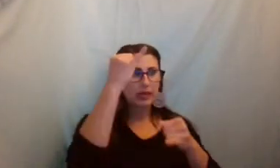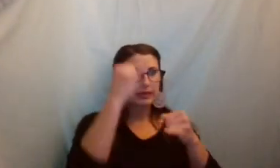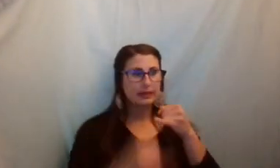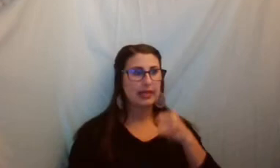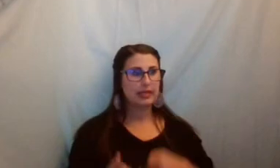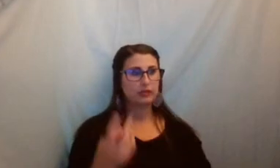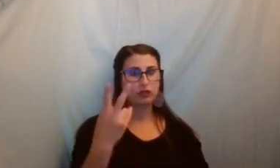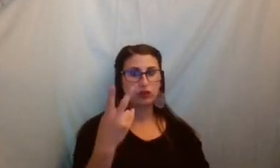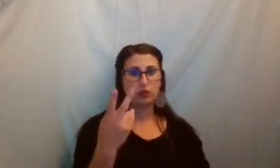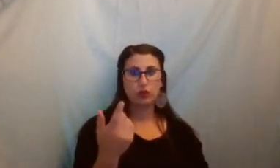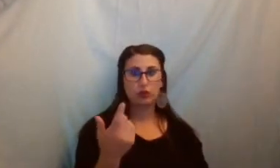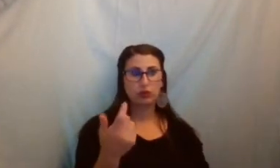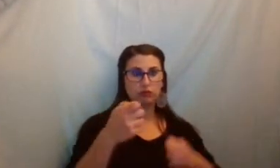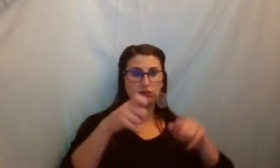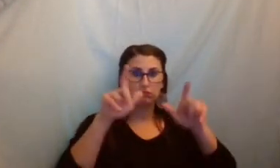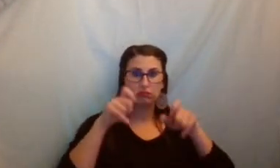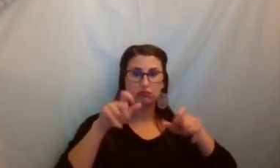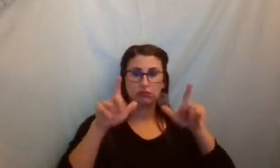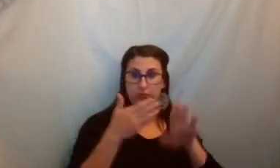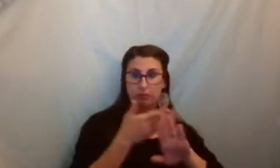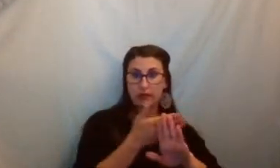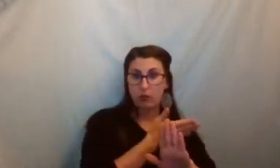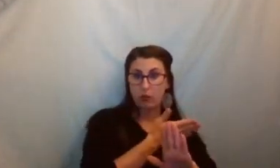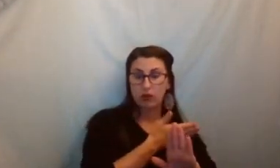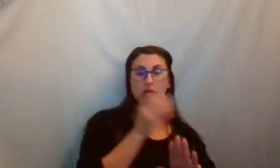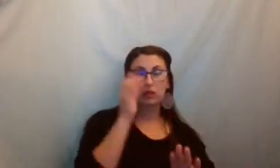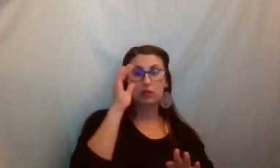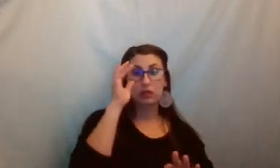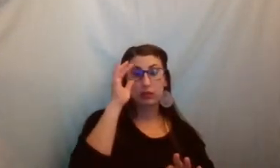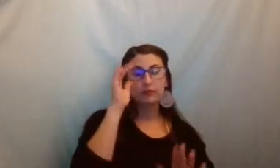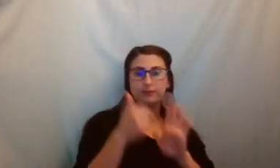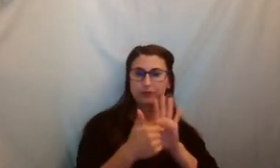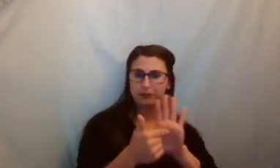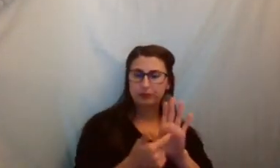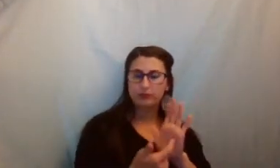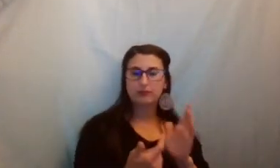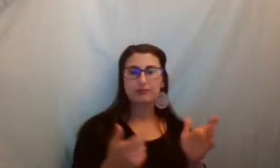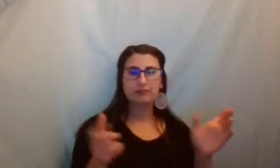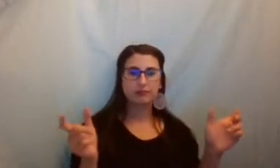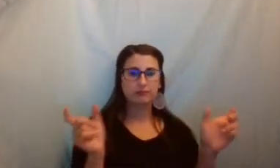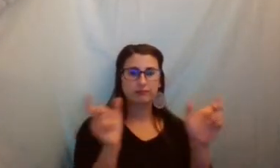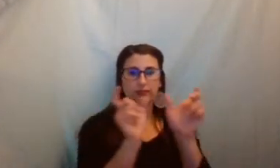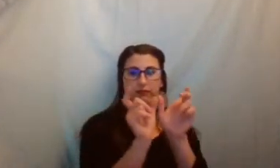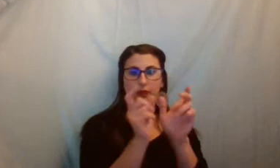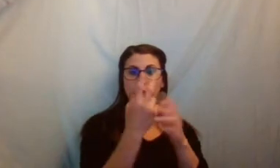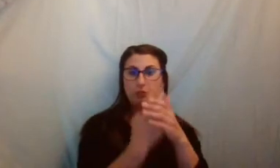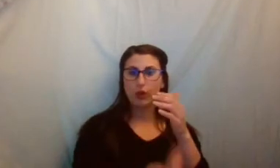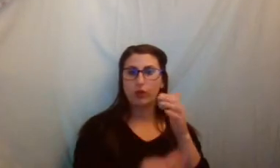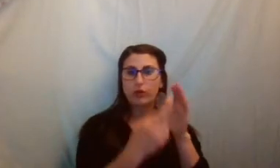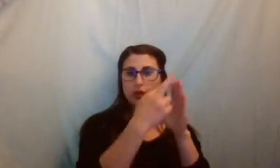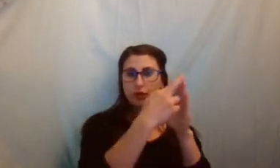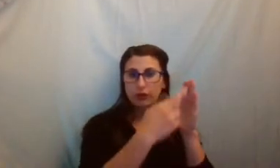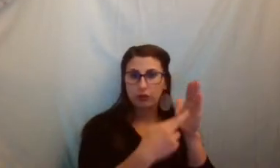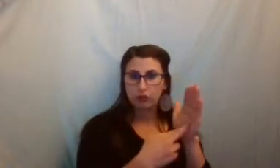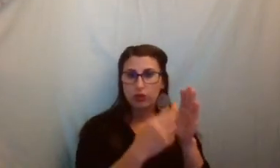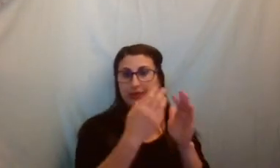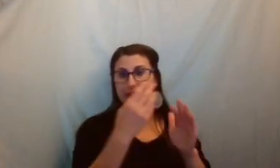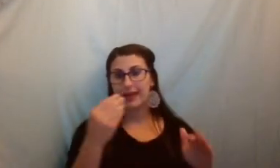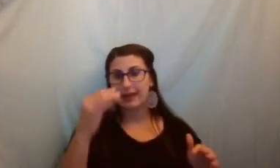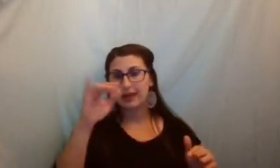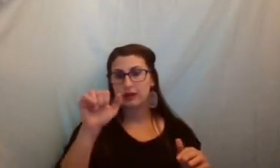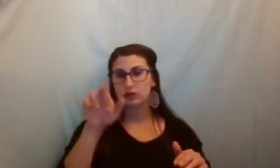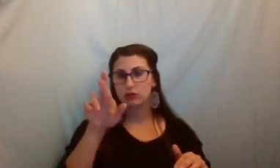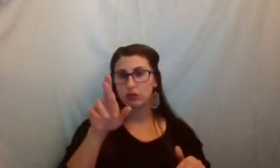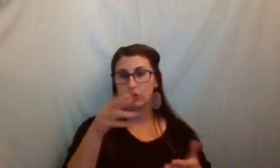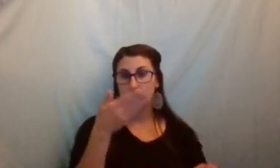last two slides, the last two paper slides I showed you connected the two, the rules with